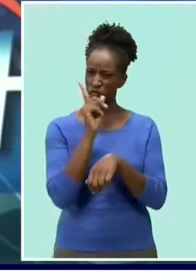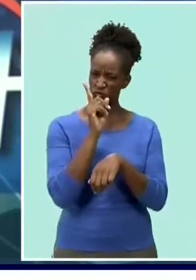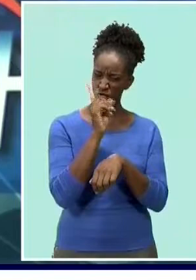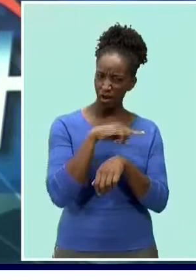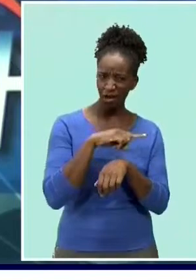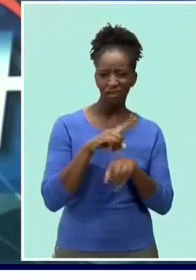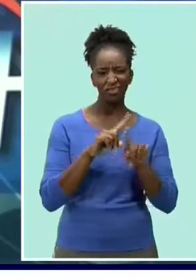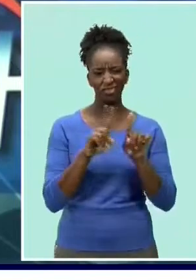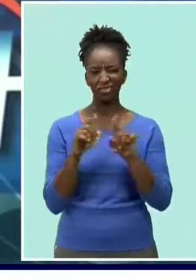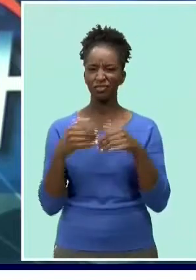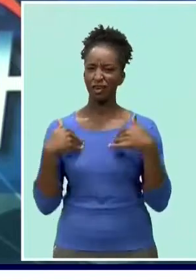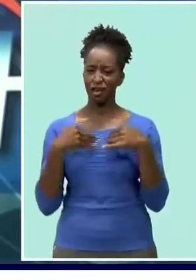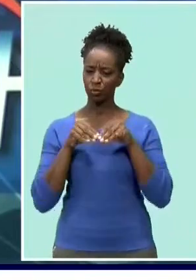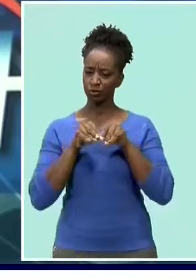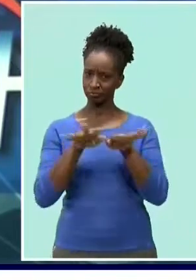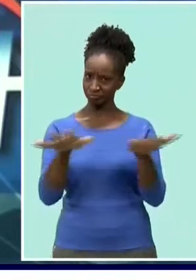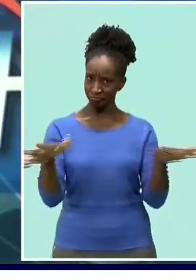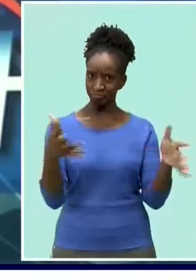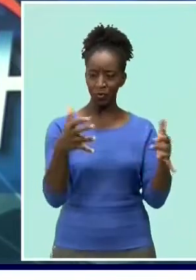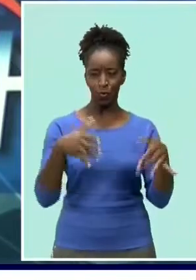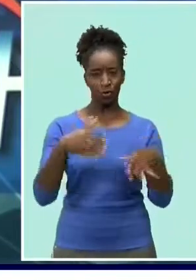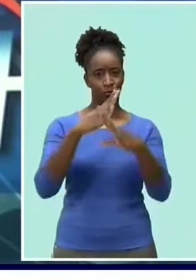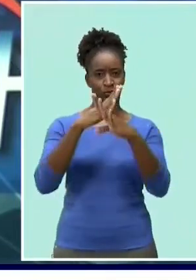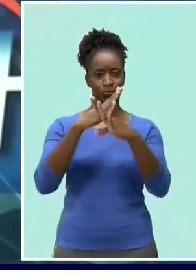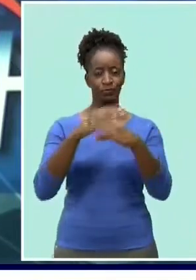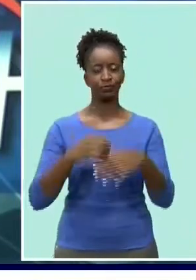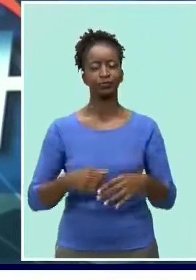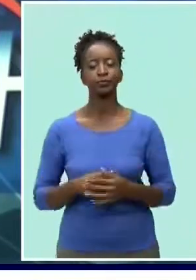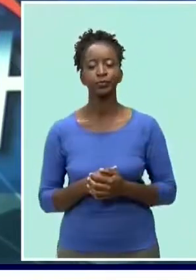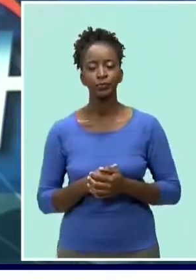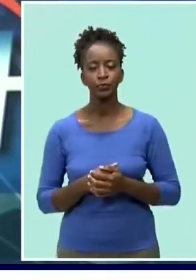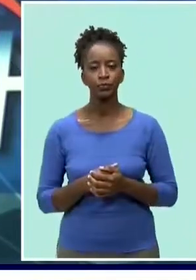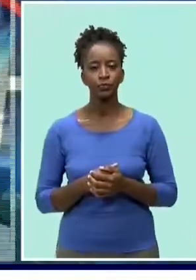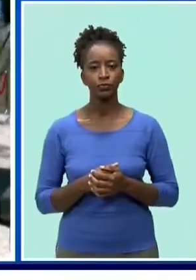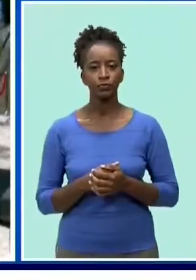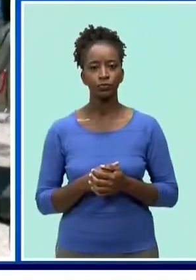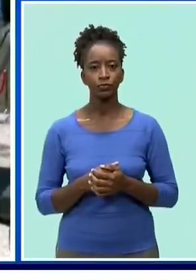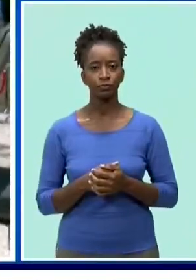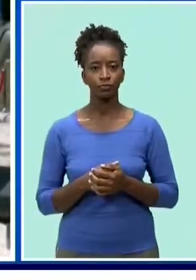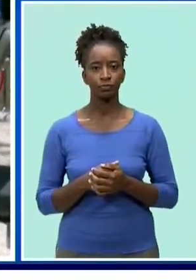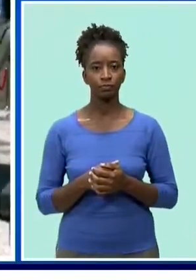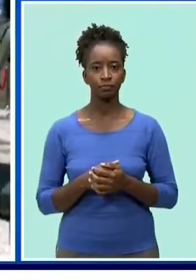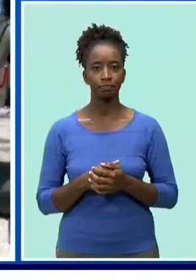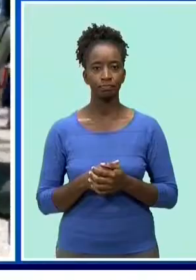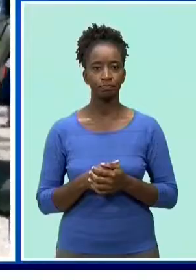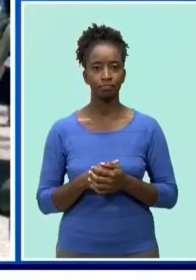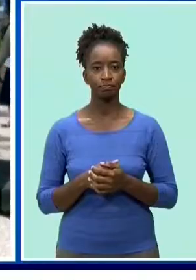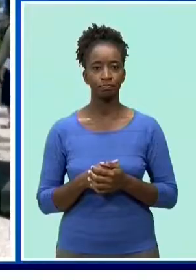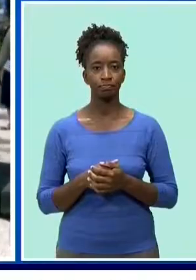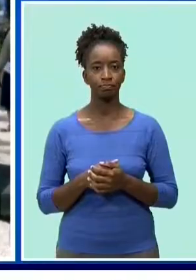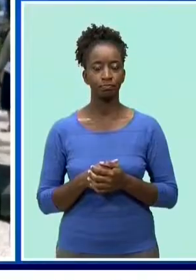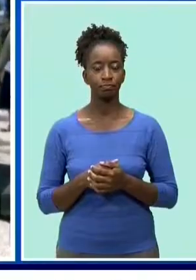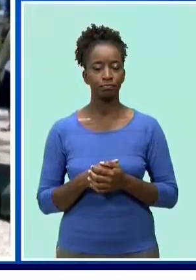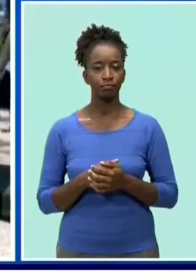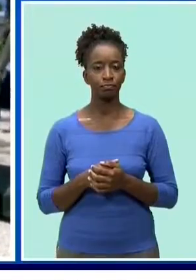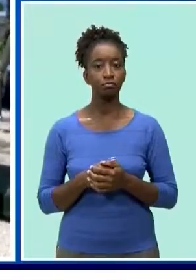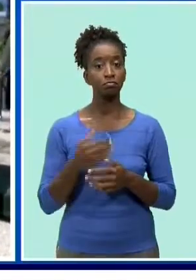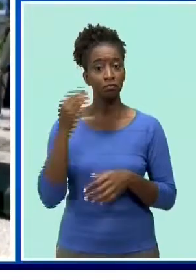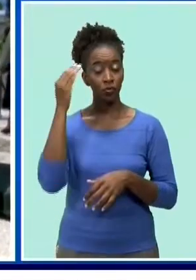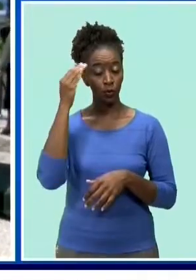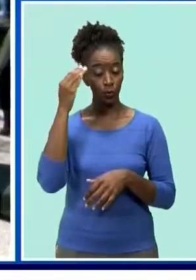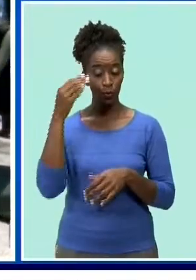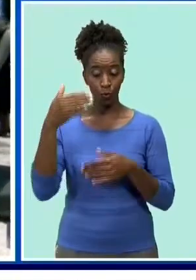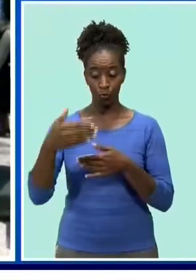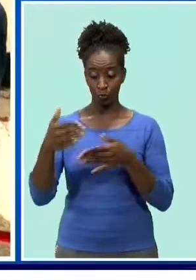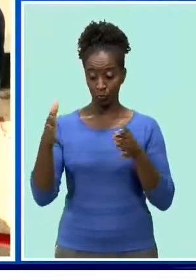fight, which should benefit the entire region. We get more in this report. The island's first insectary in a box, located near the